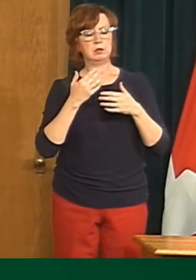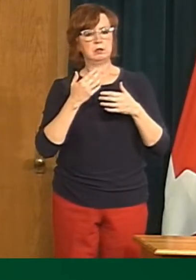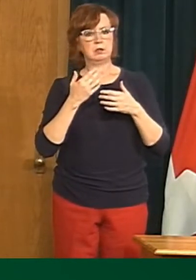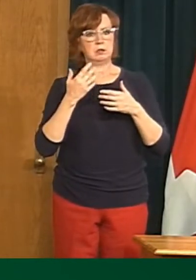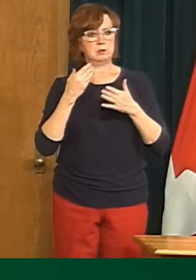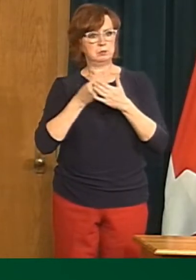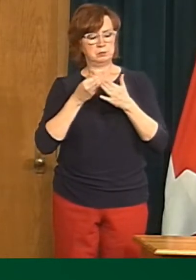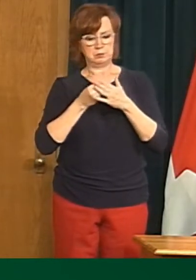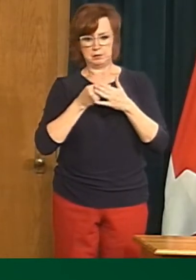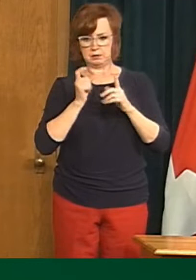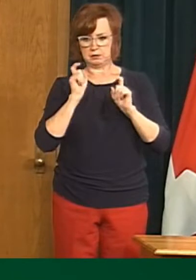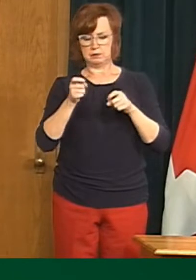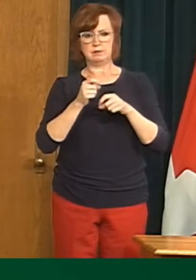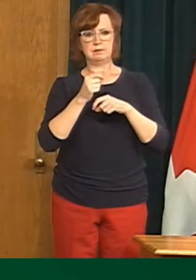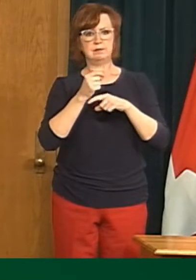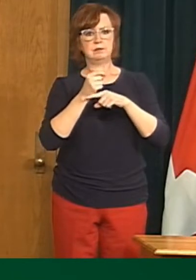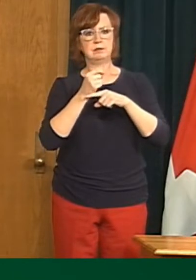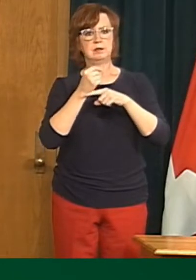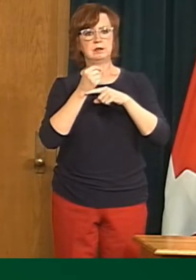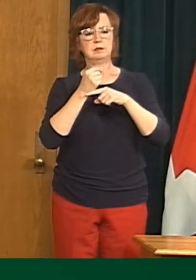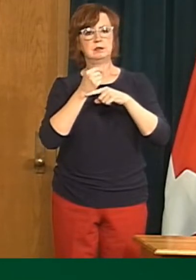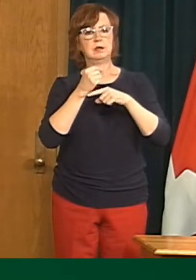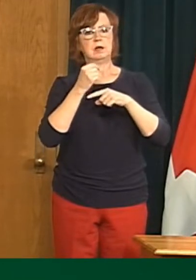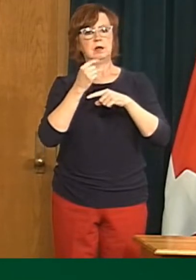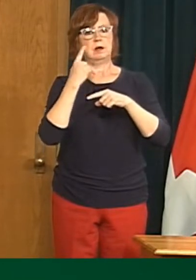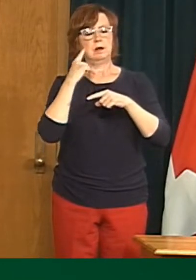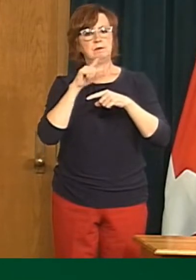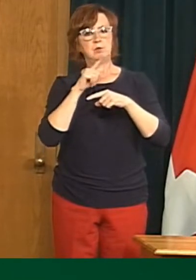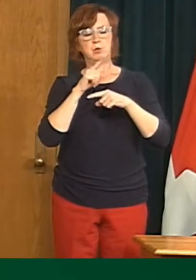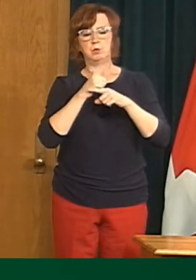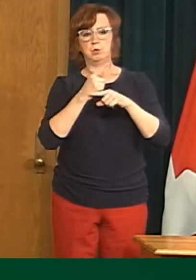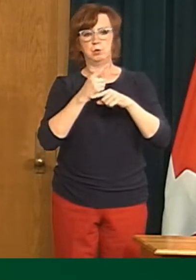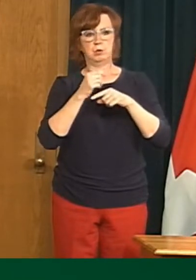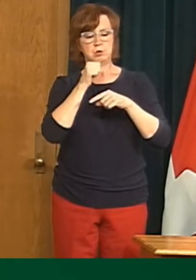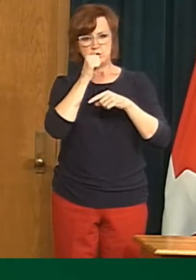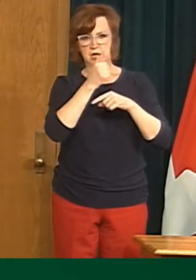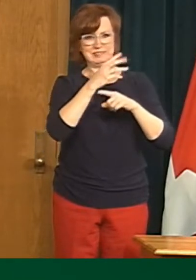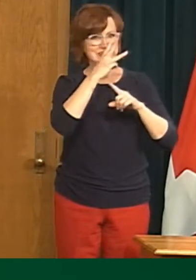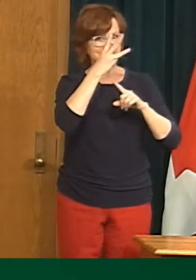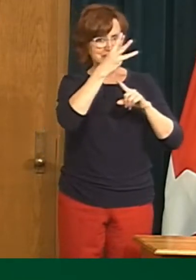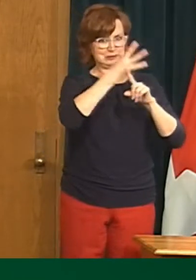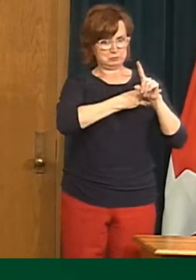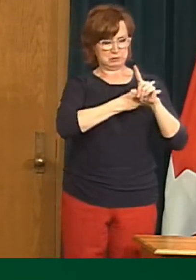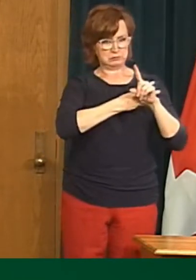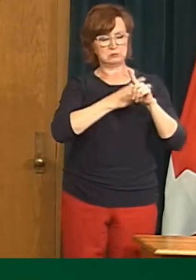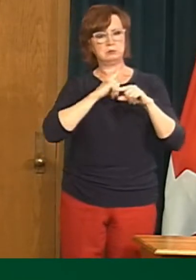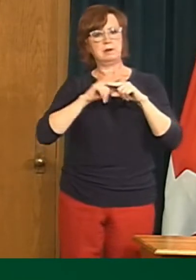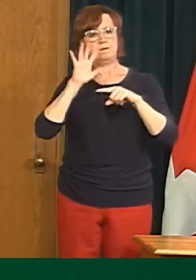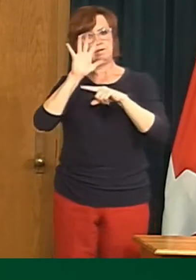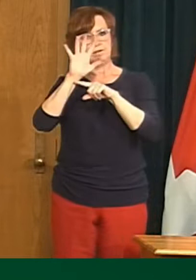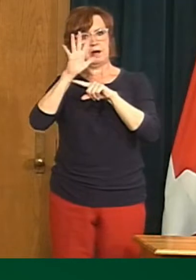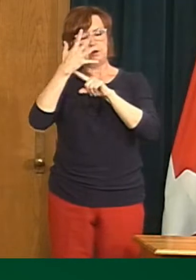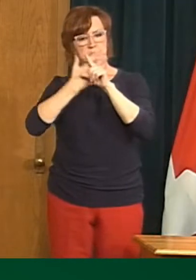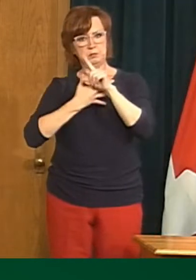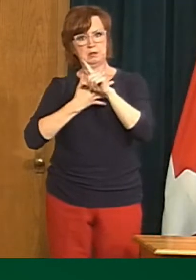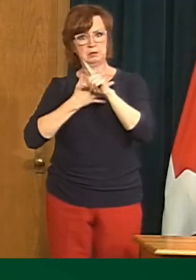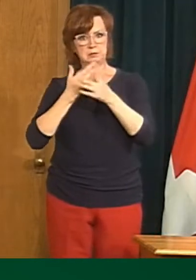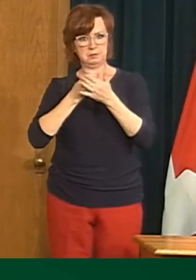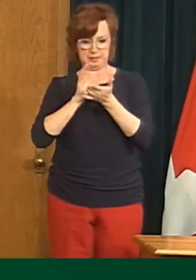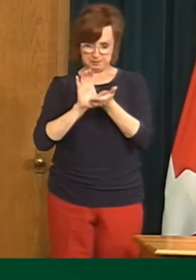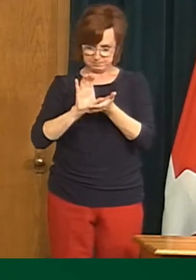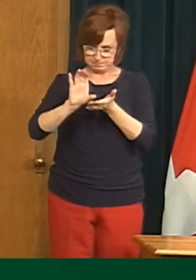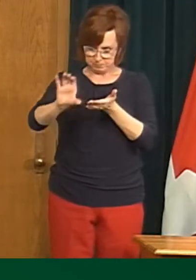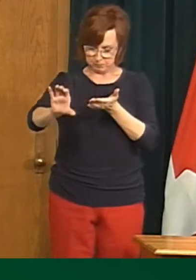was allocated to them through the special warrant, they are remaining projected to operate, including health, to operate within the